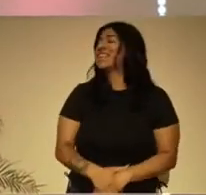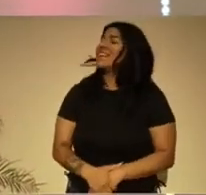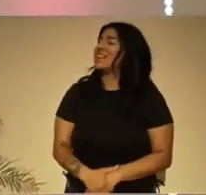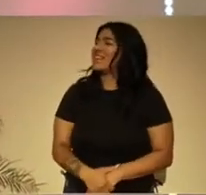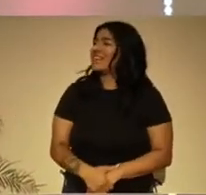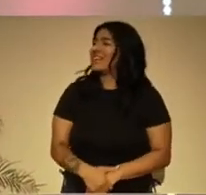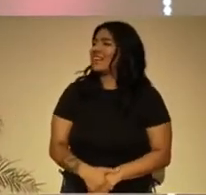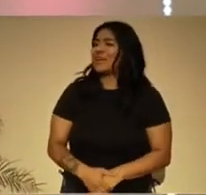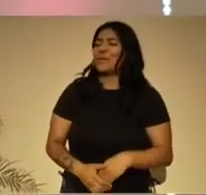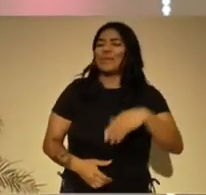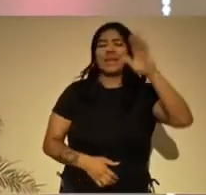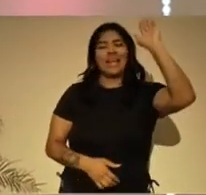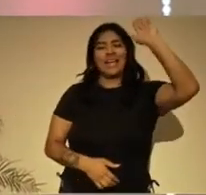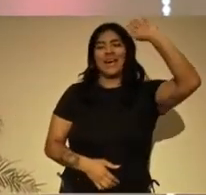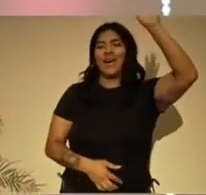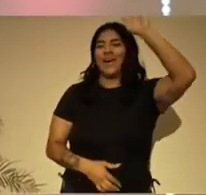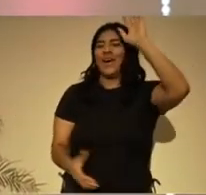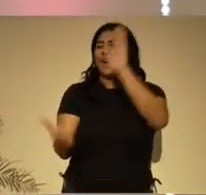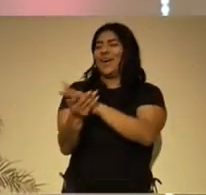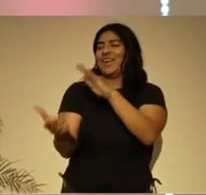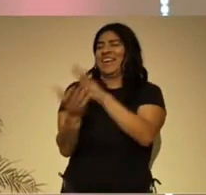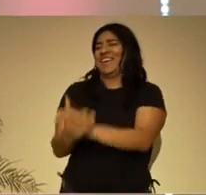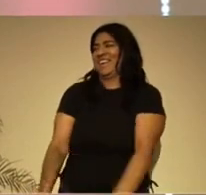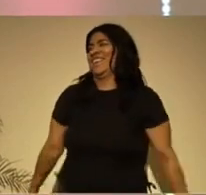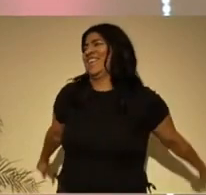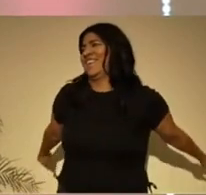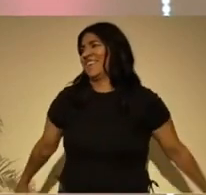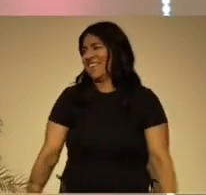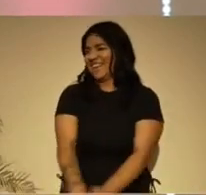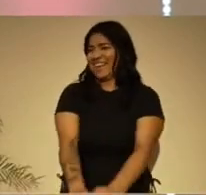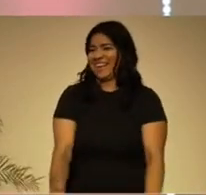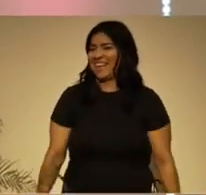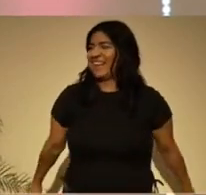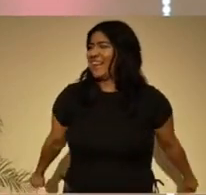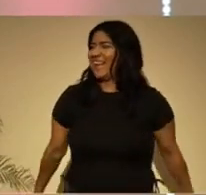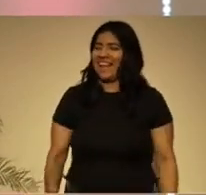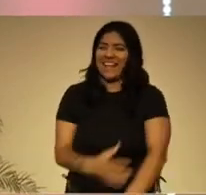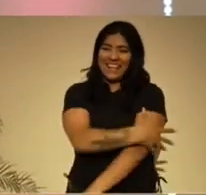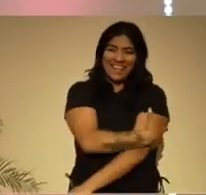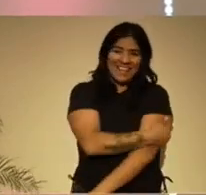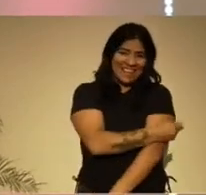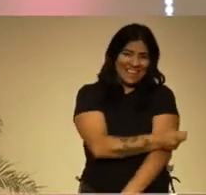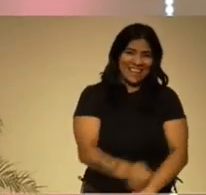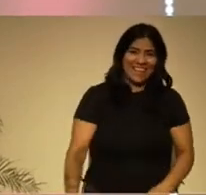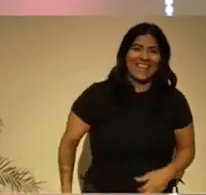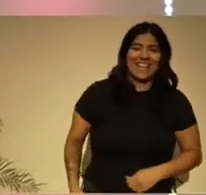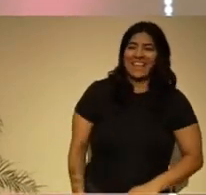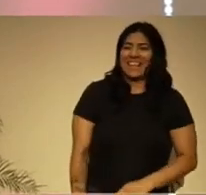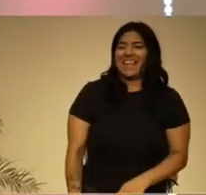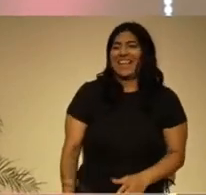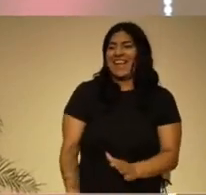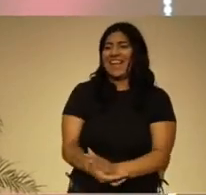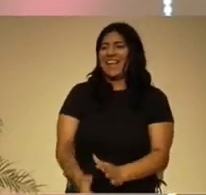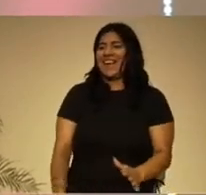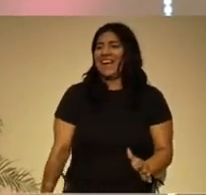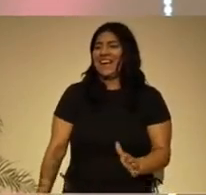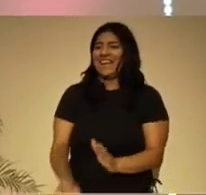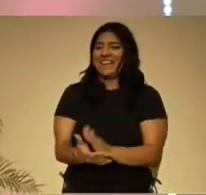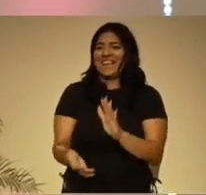Come on, where are the Korean barbecue people in this place? Okay, see you tomorrow. Where are the sushi people in this